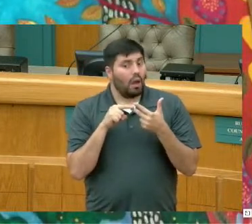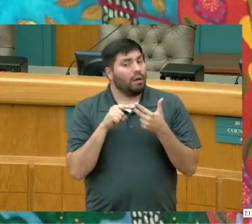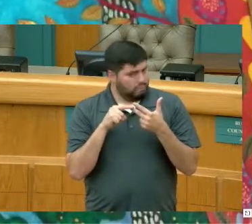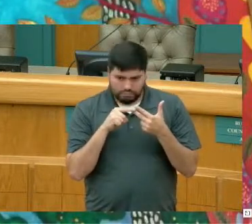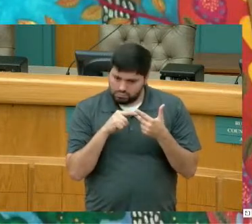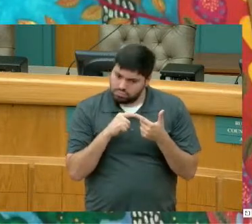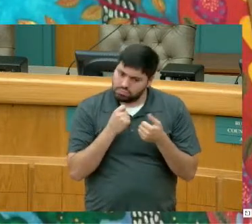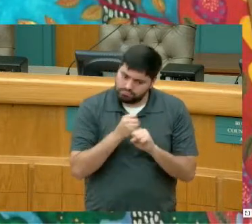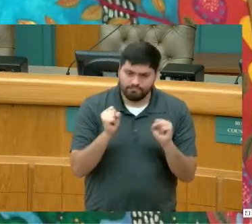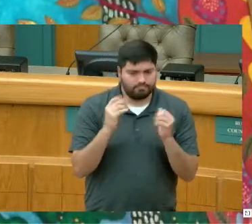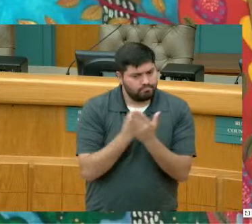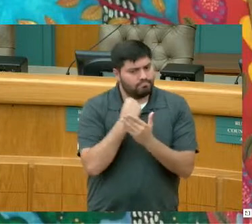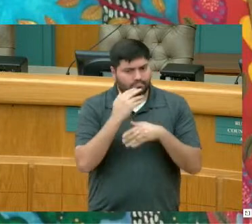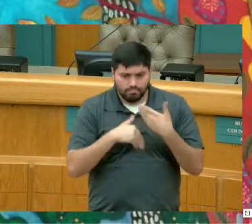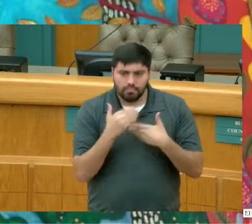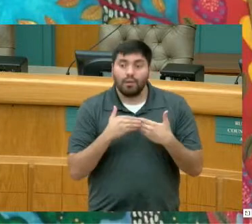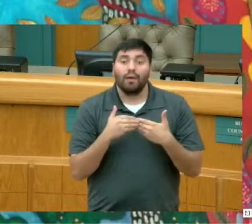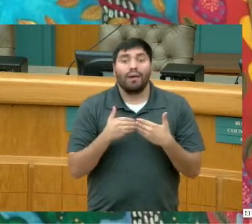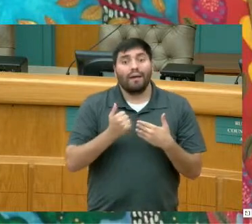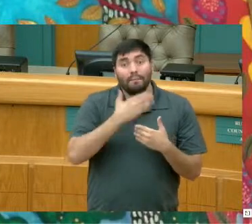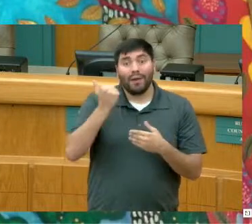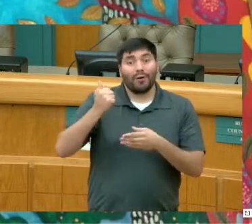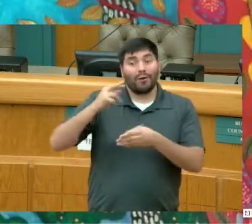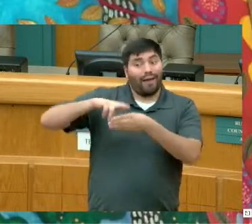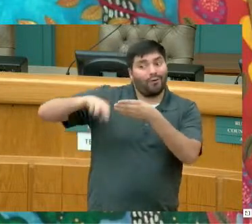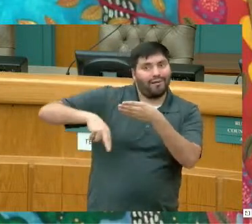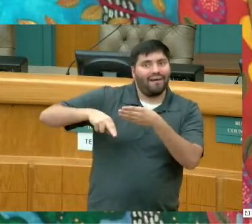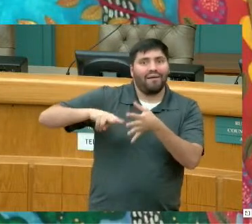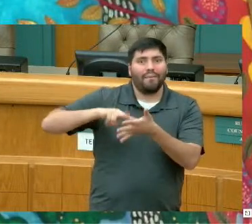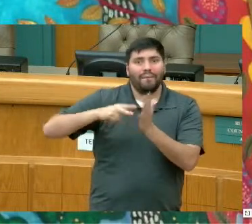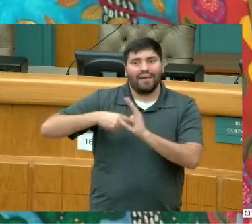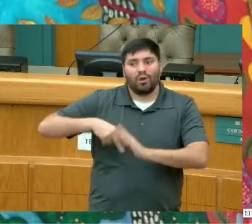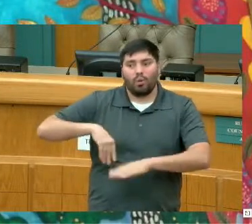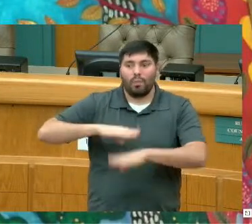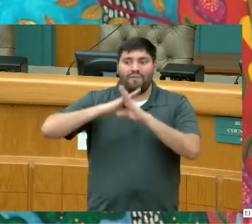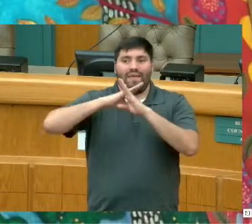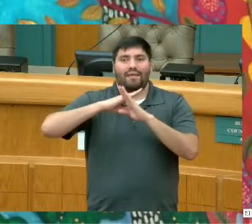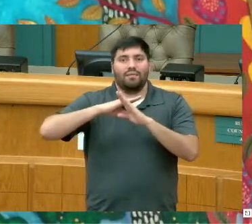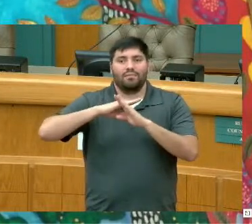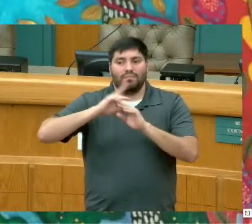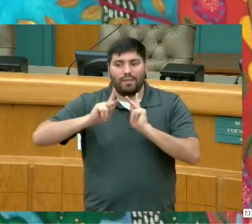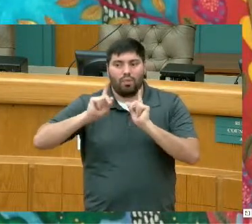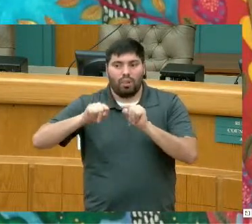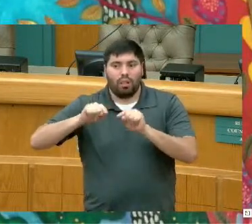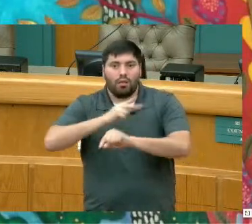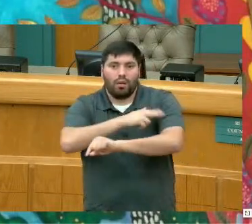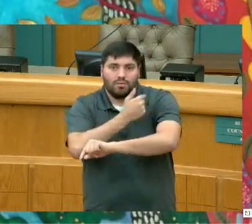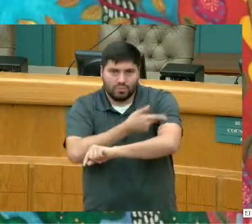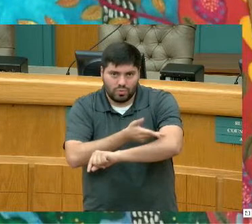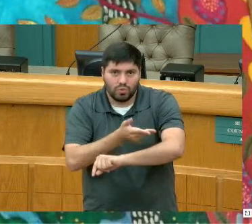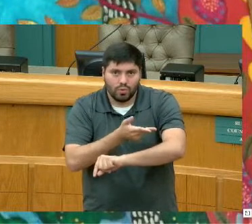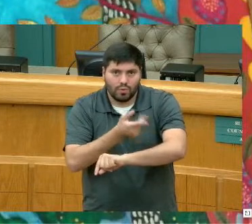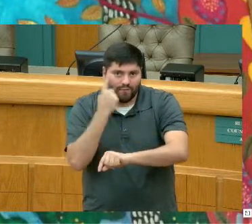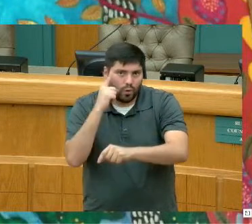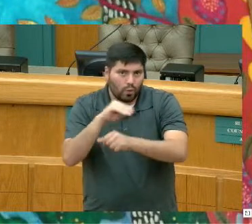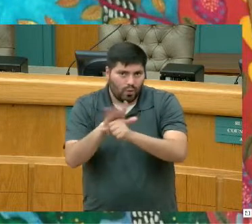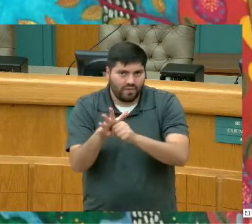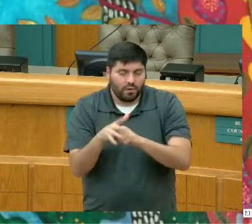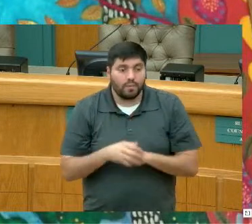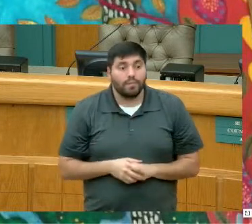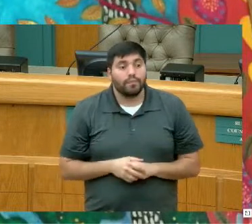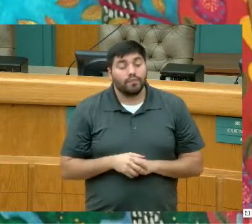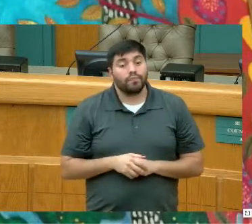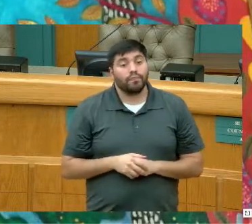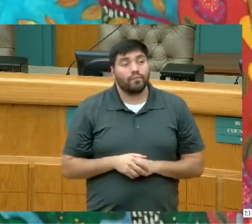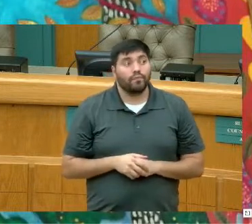become too ill. And we can get them a better outcome, which will prevent more hospitalizations. And